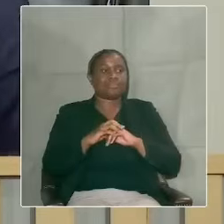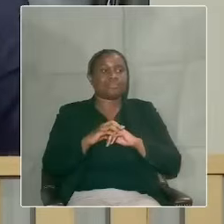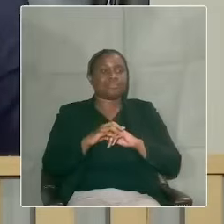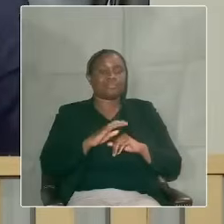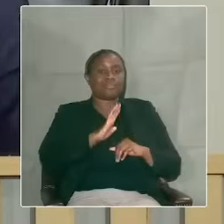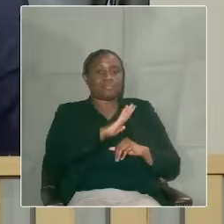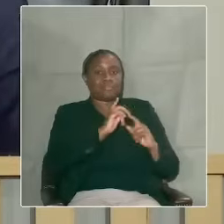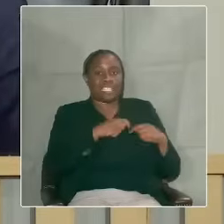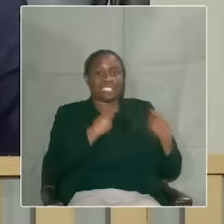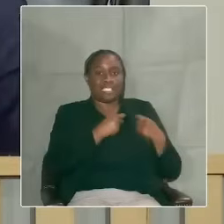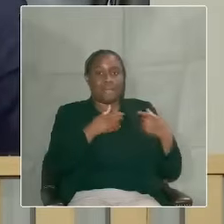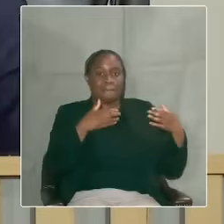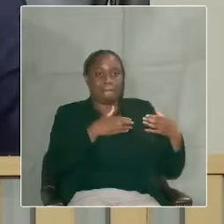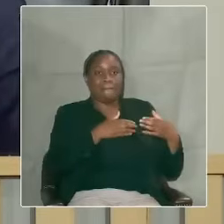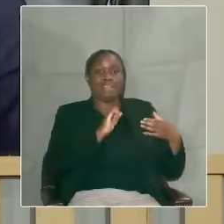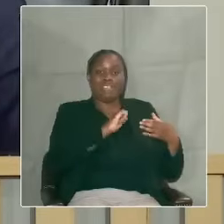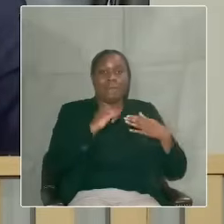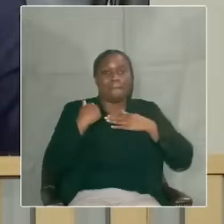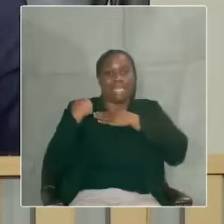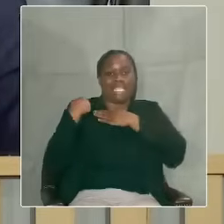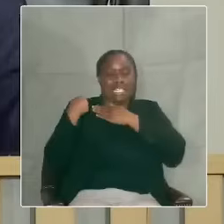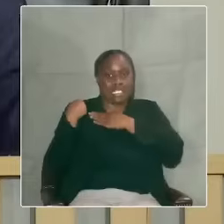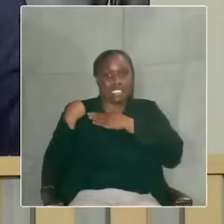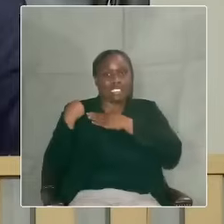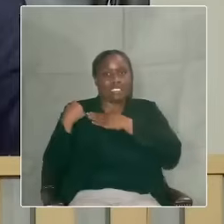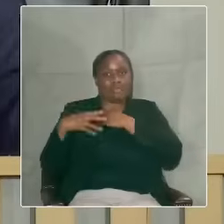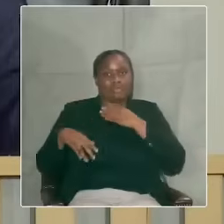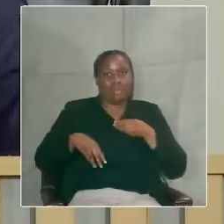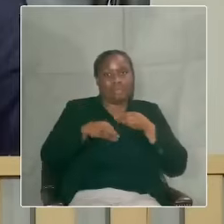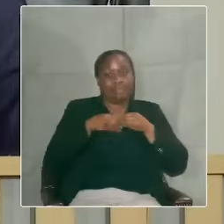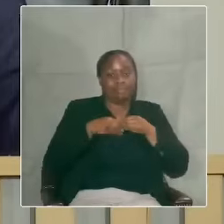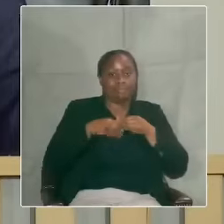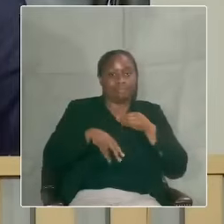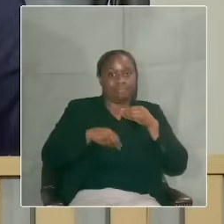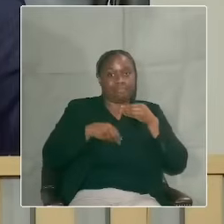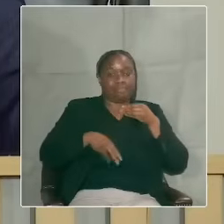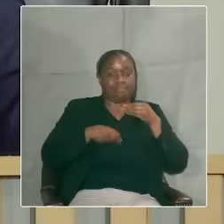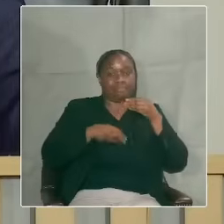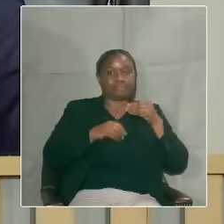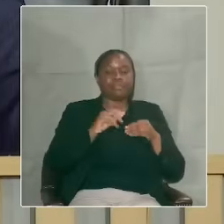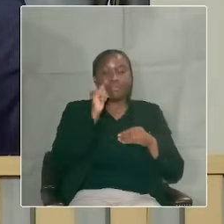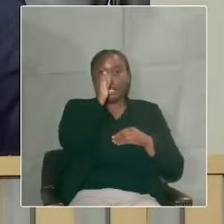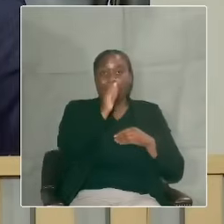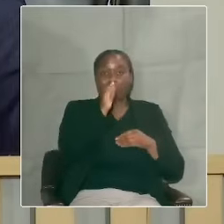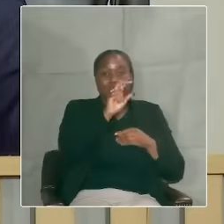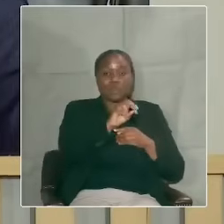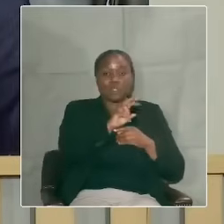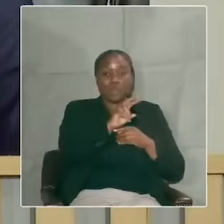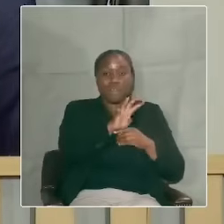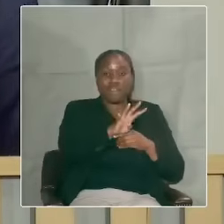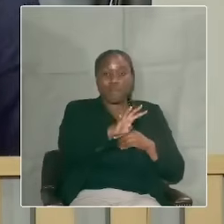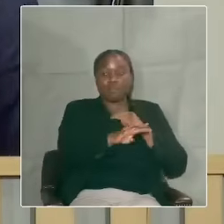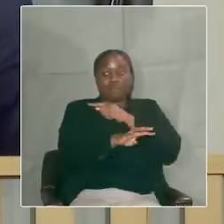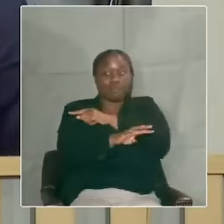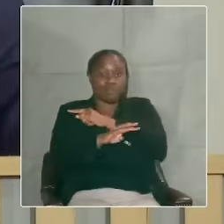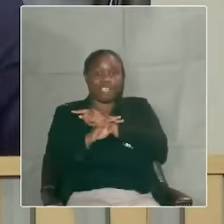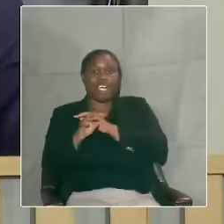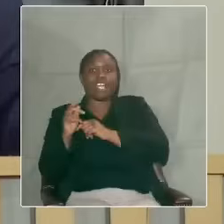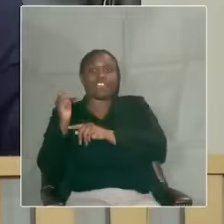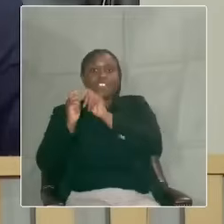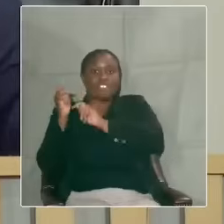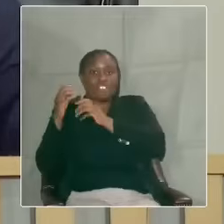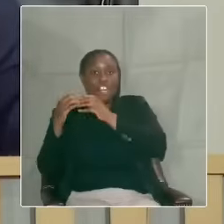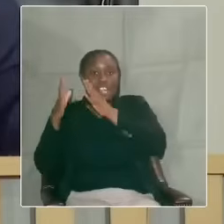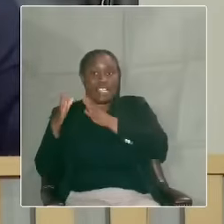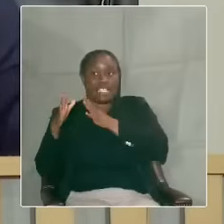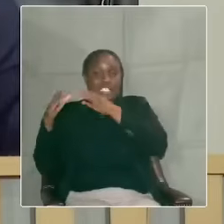extension of the National Task Team mandate. Since April 2024, after concerns were raised by the House of Traditional